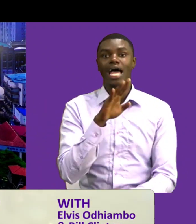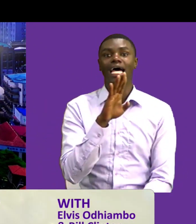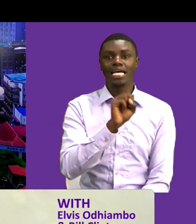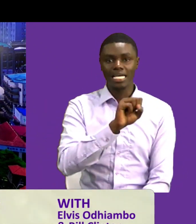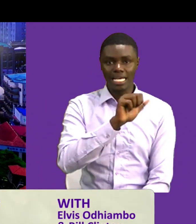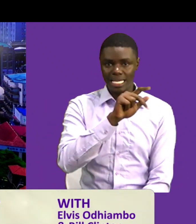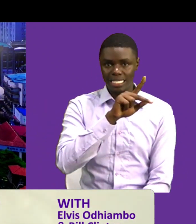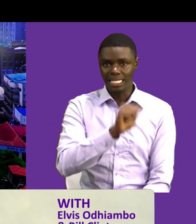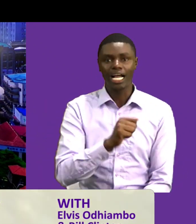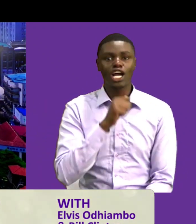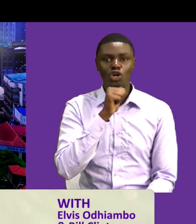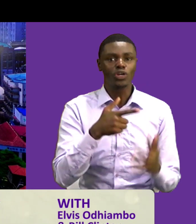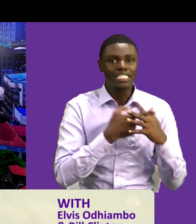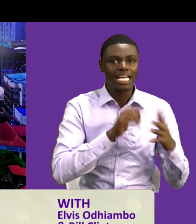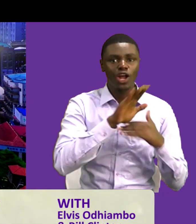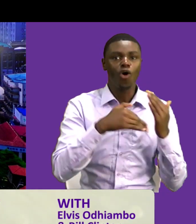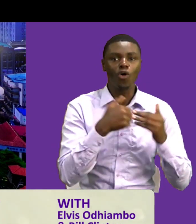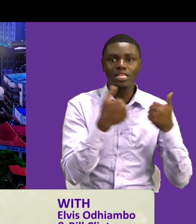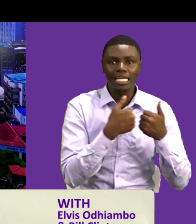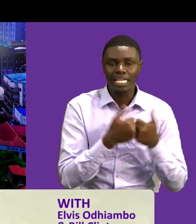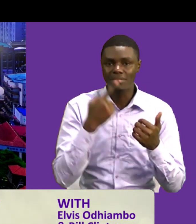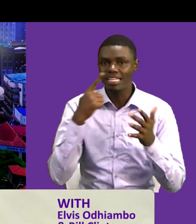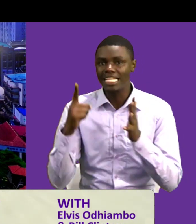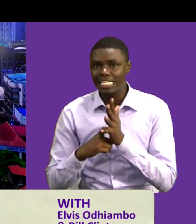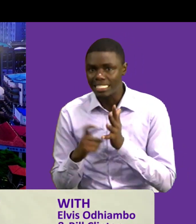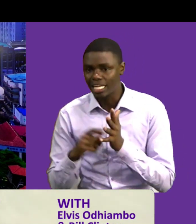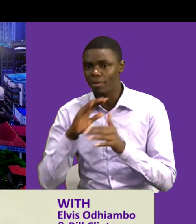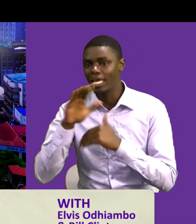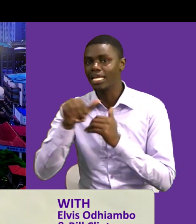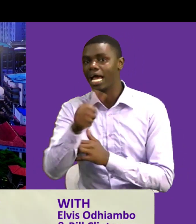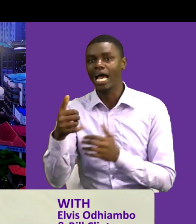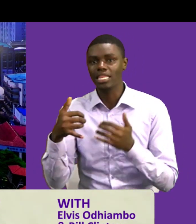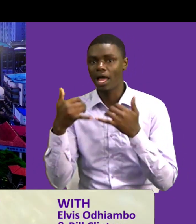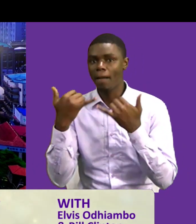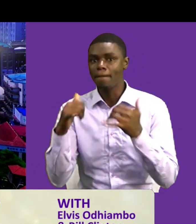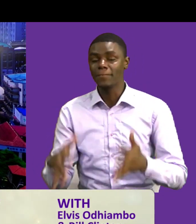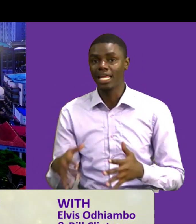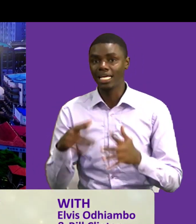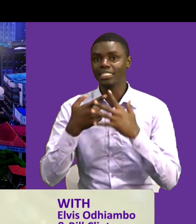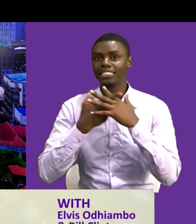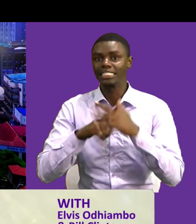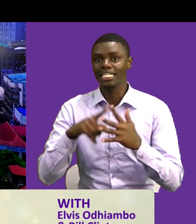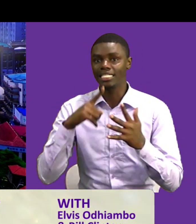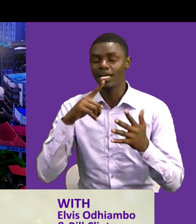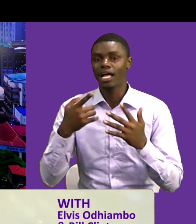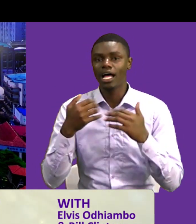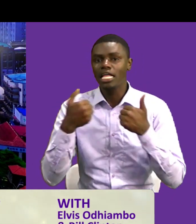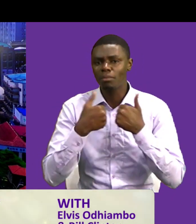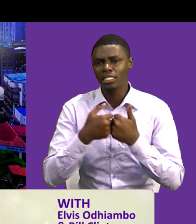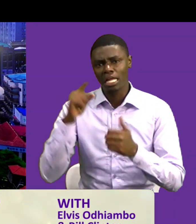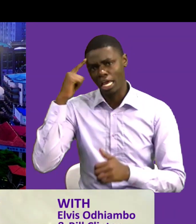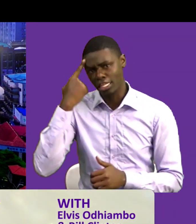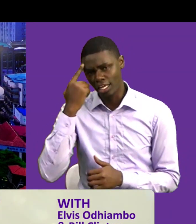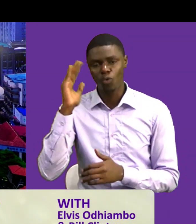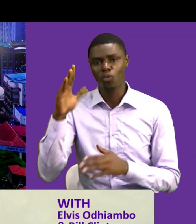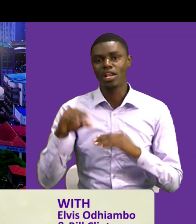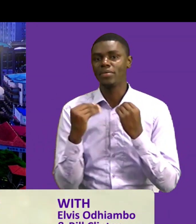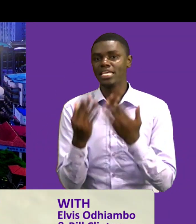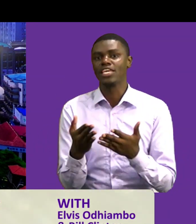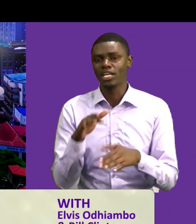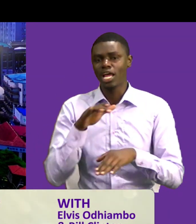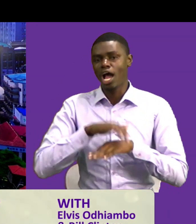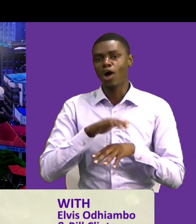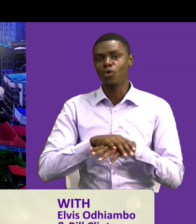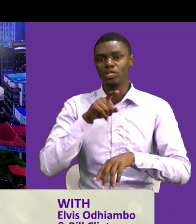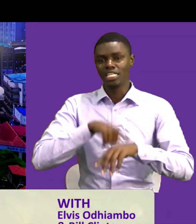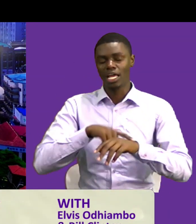Saka does not start all the games, Declan Rice and all those other players does not start all the matches, I think they will be given ample time